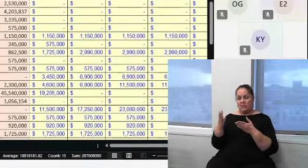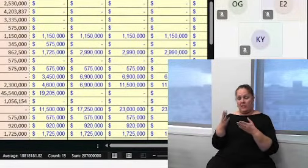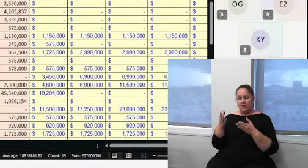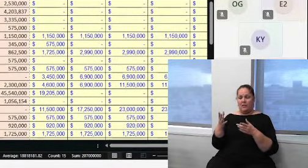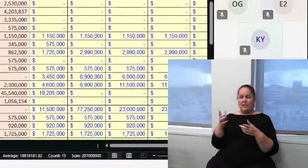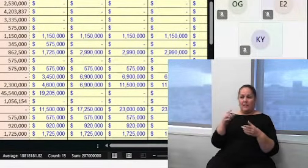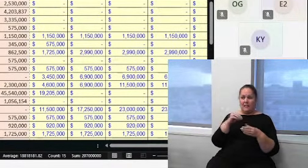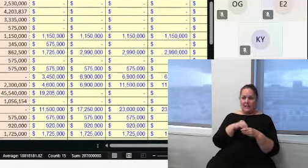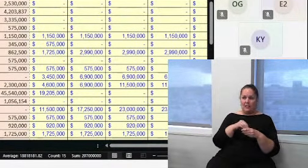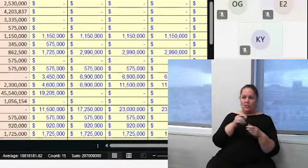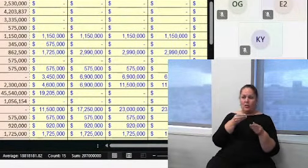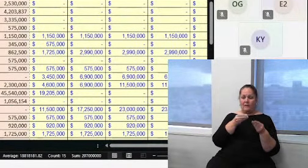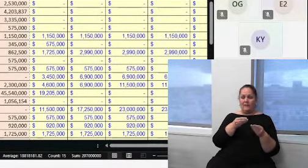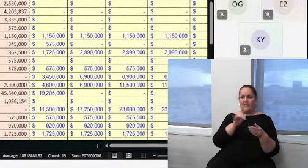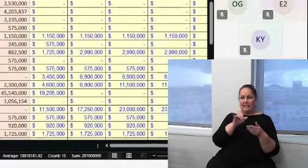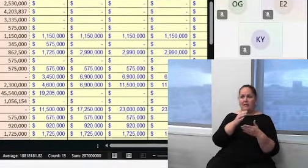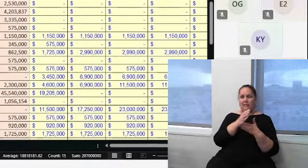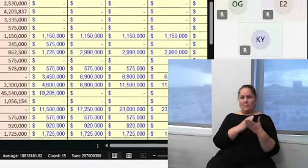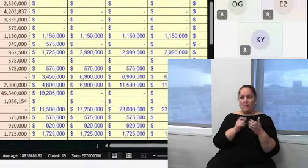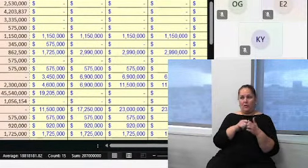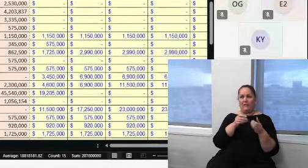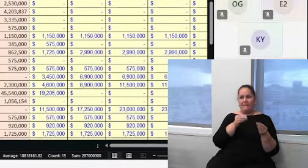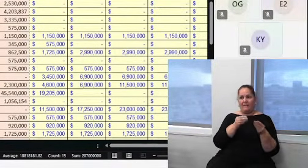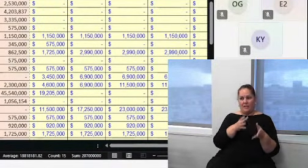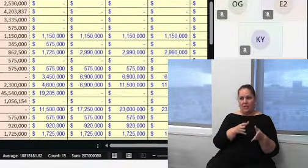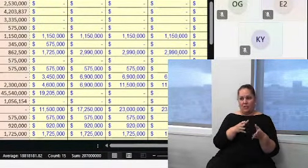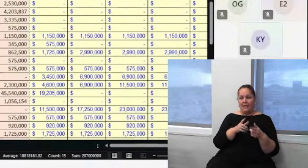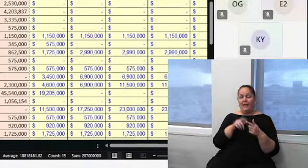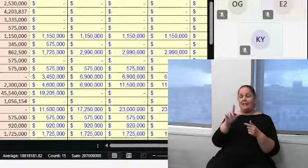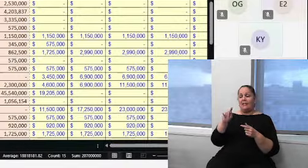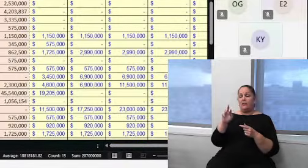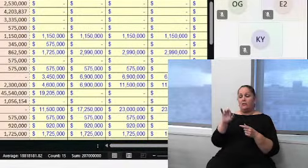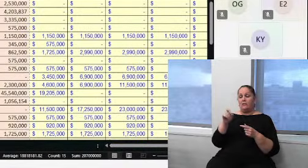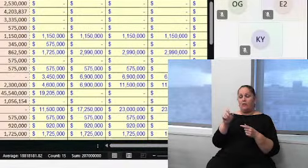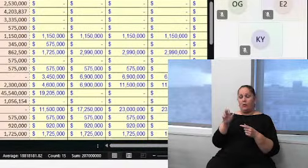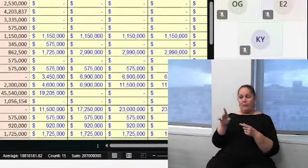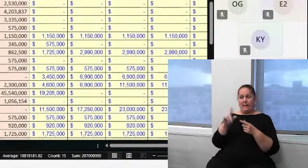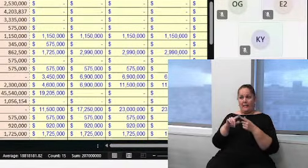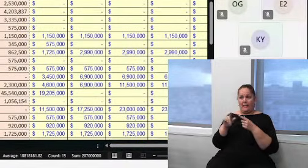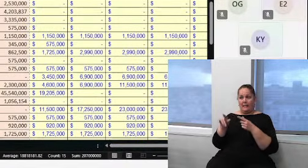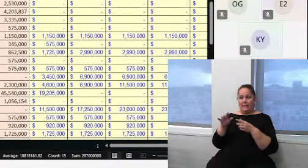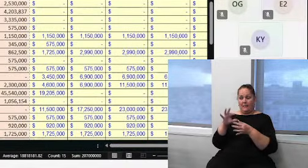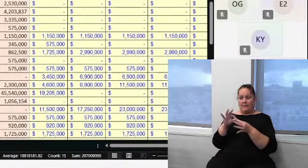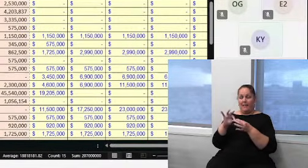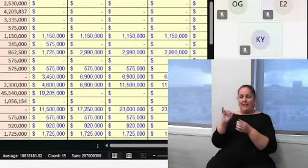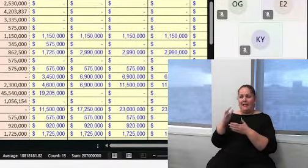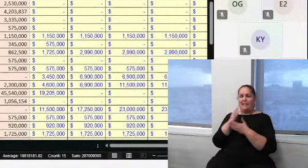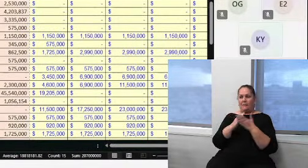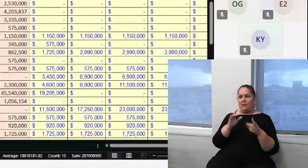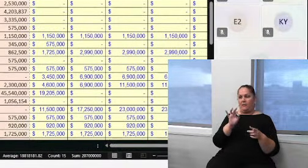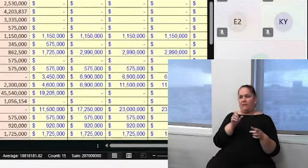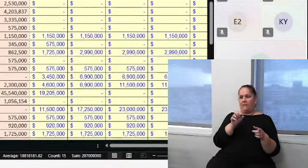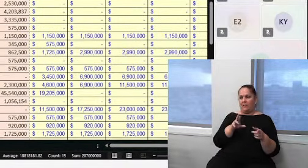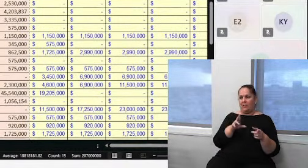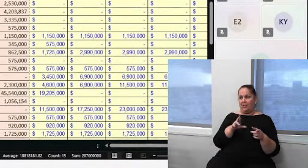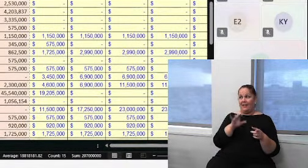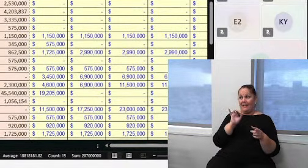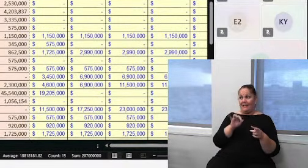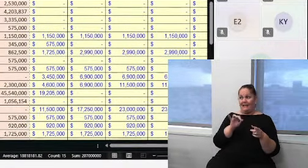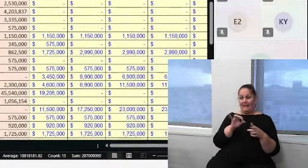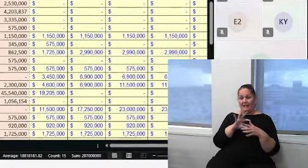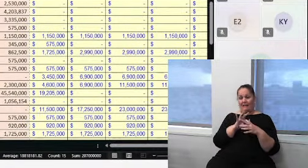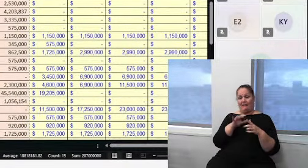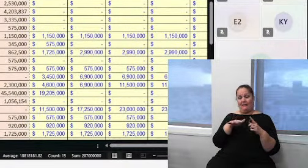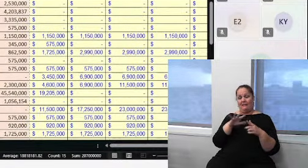secondary service into a feeder is part of the feeder. The transformer that I made reference to is part of the